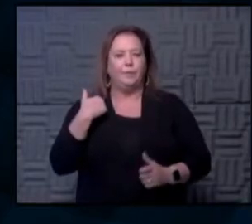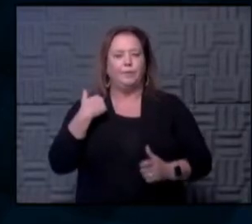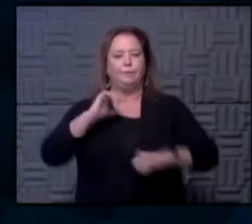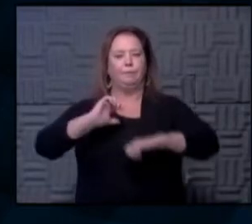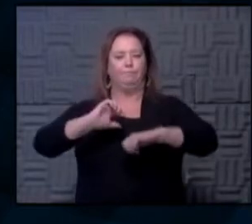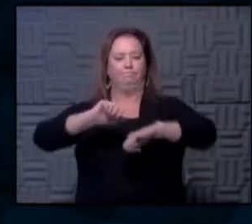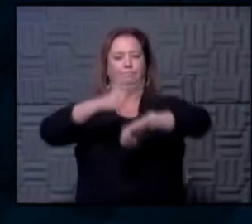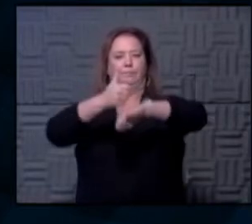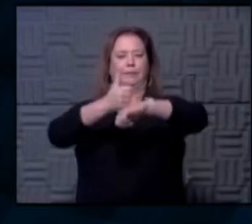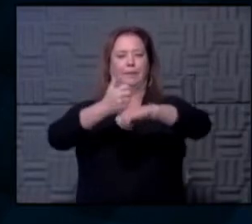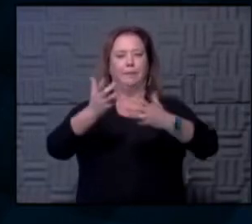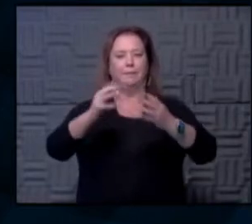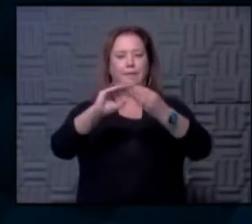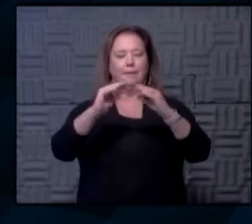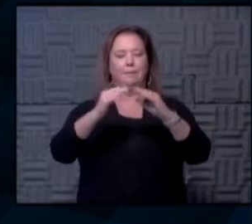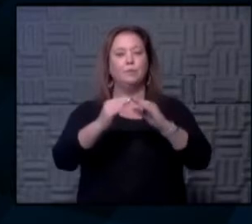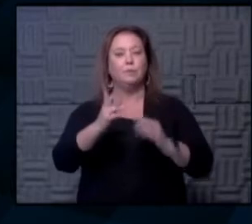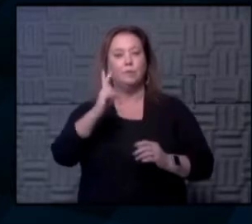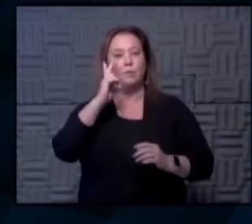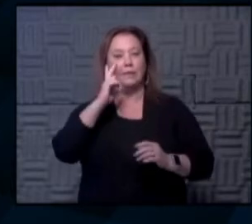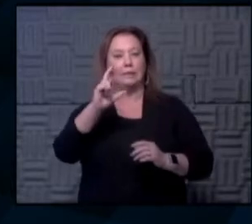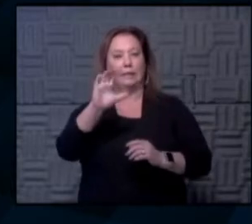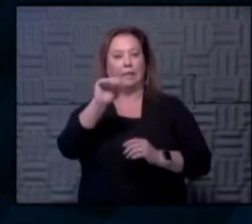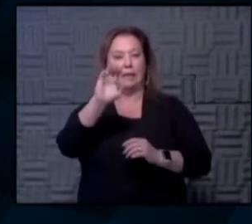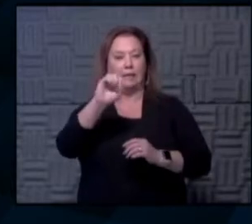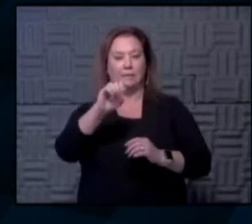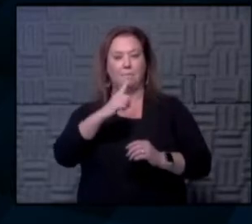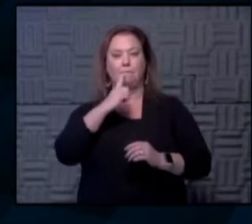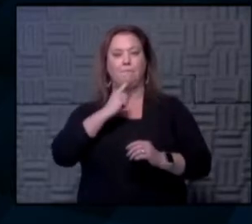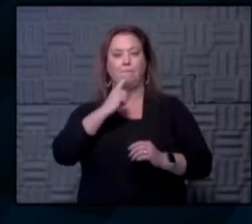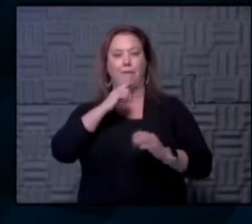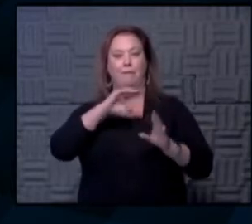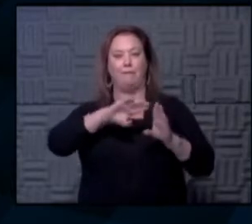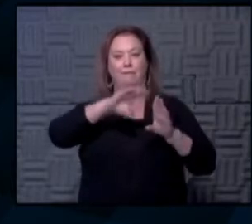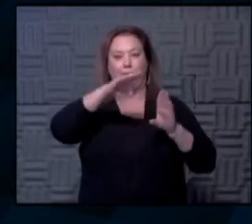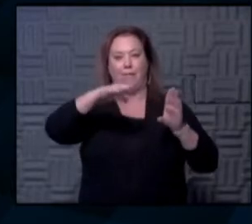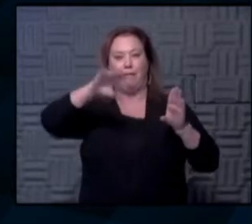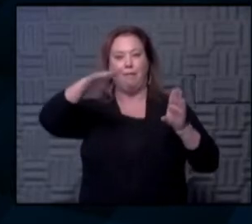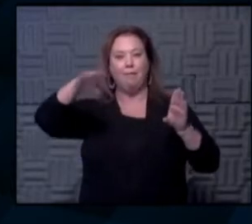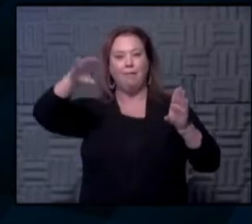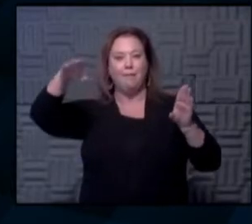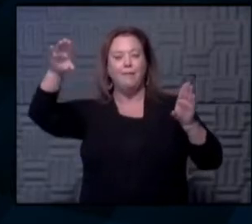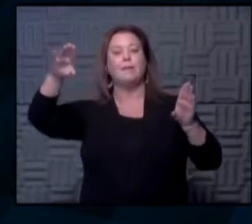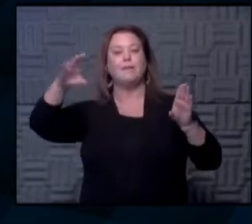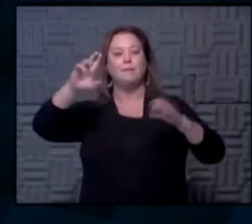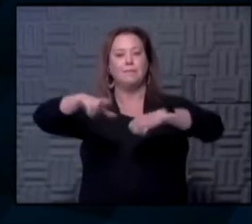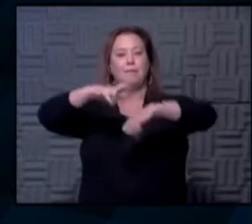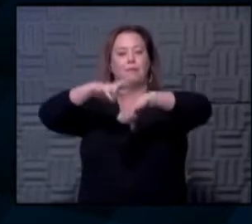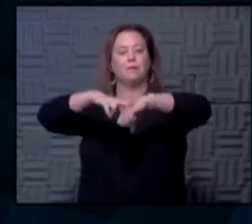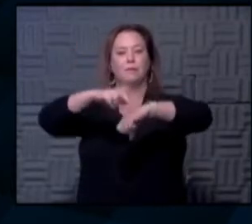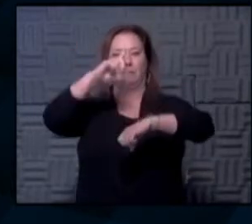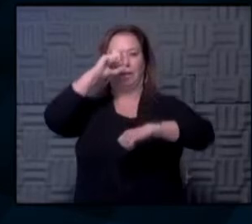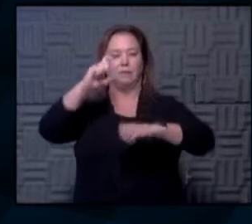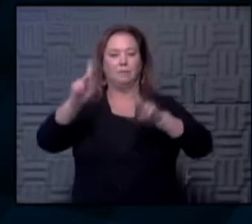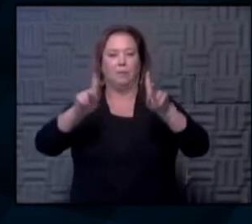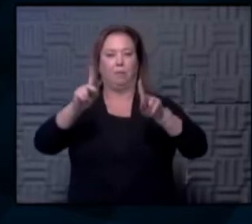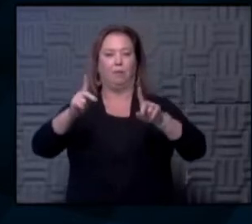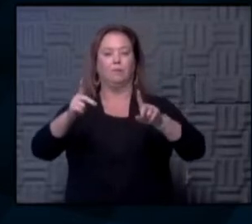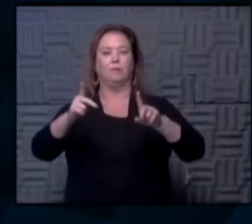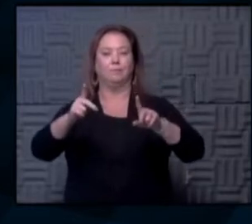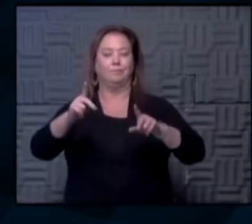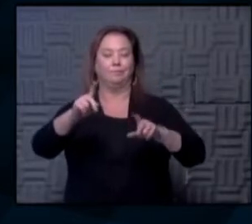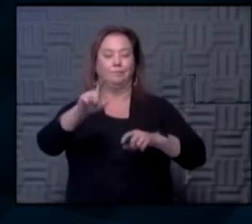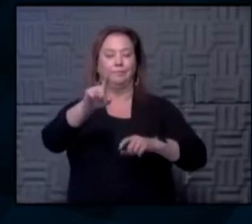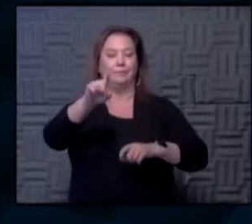the stage. We know that as cases, the red line increases here nationally, so do the number of people needing hospital care, the blue